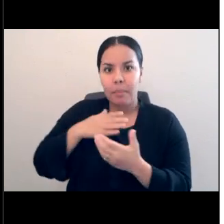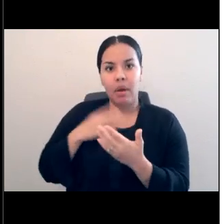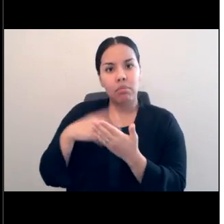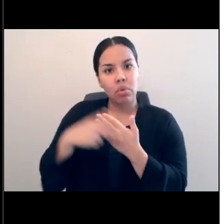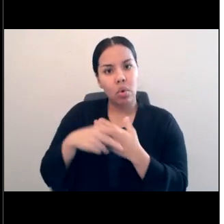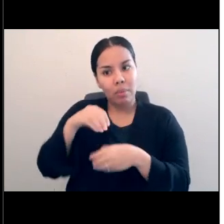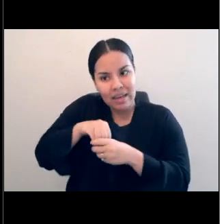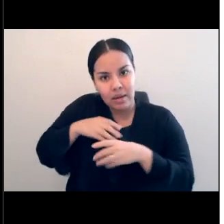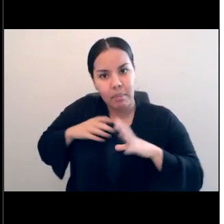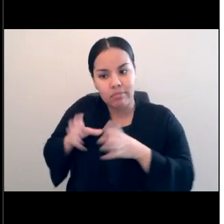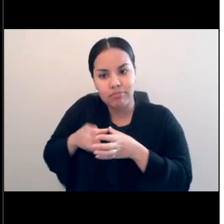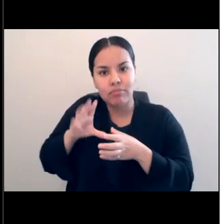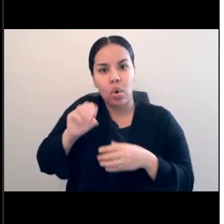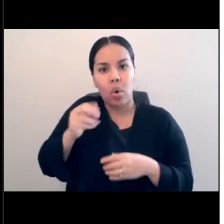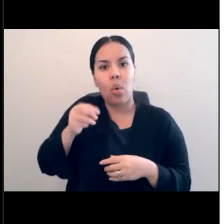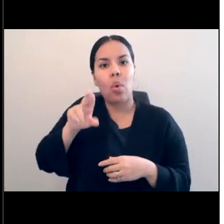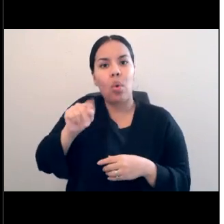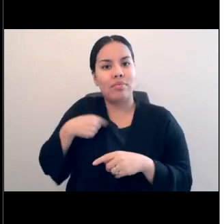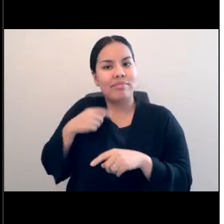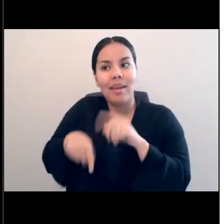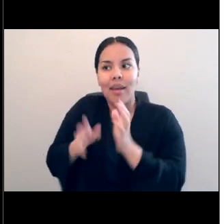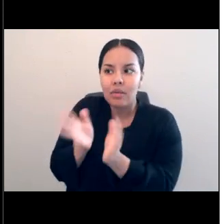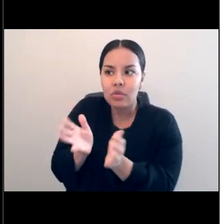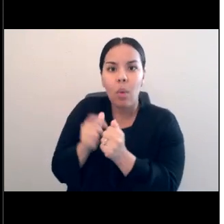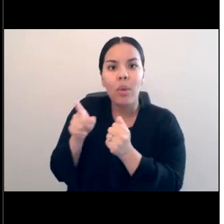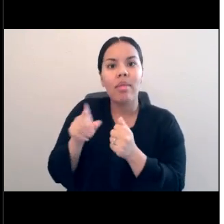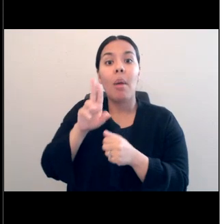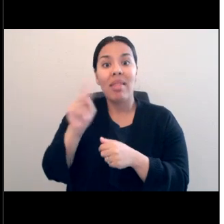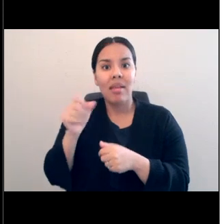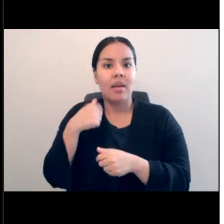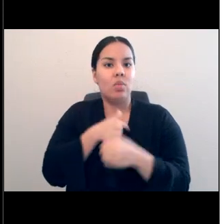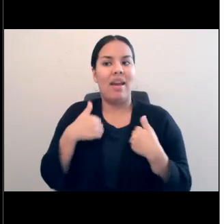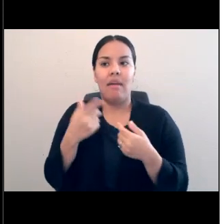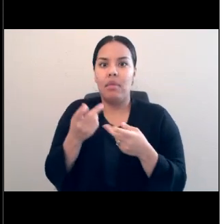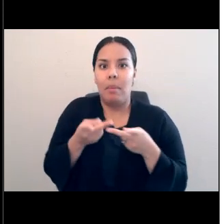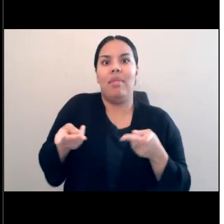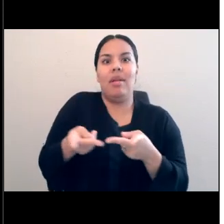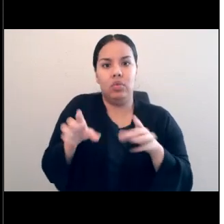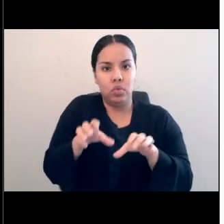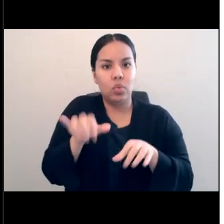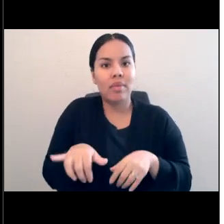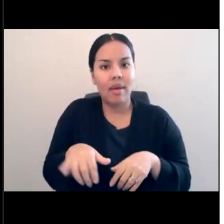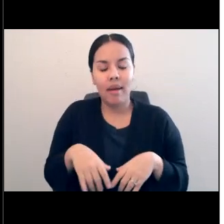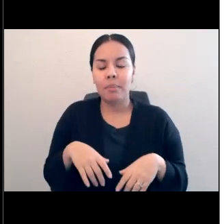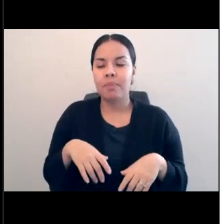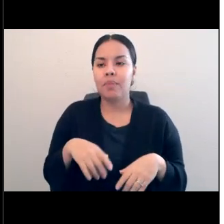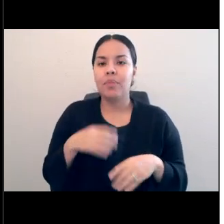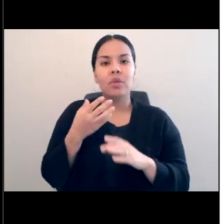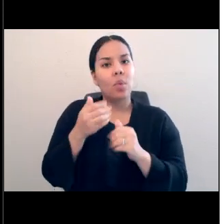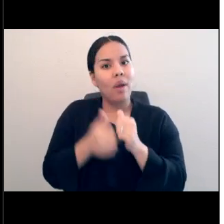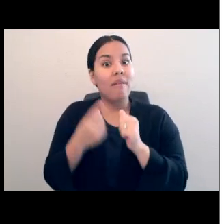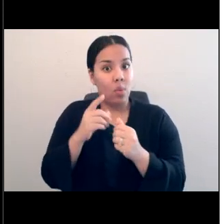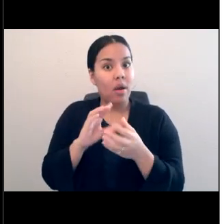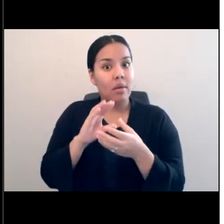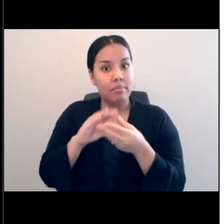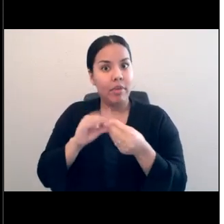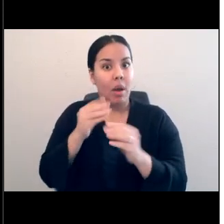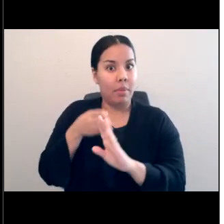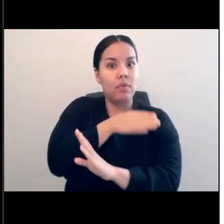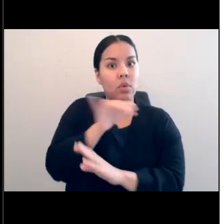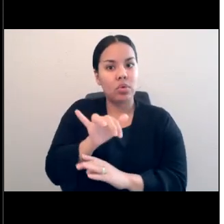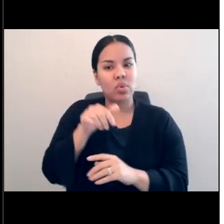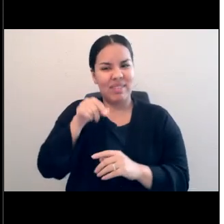where I wouldn't be able to talk to them without a platform. But also, as everyone before has remarked, it is the connection